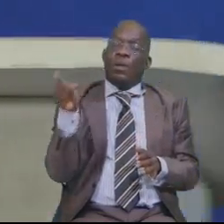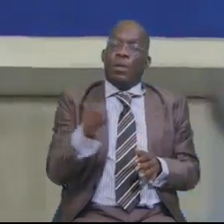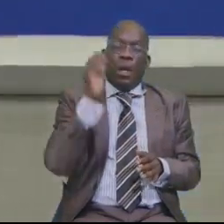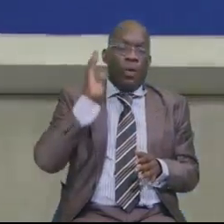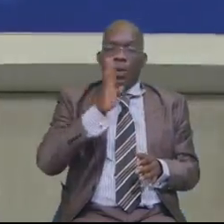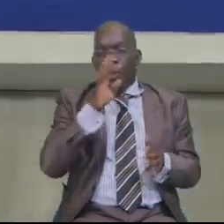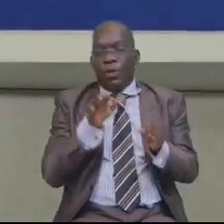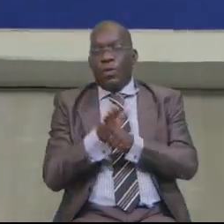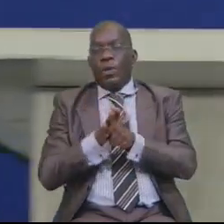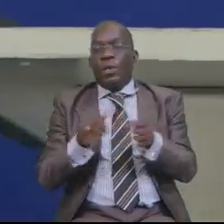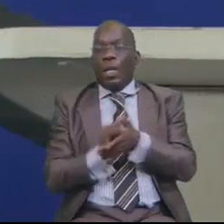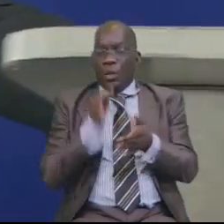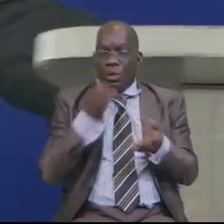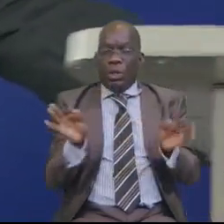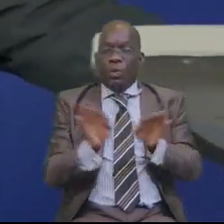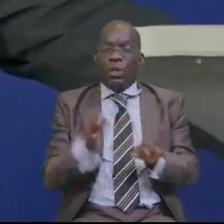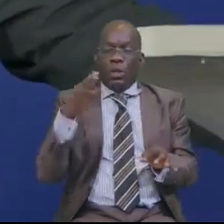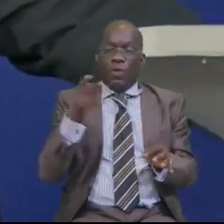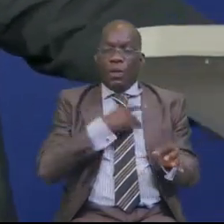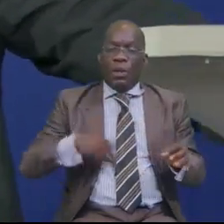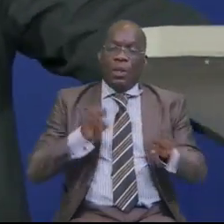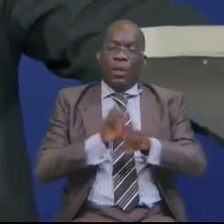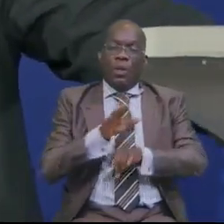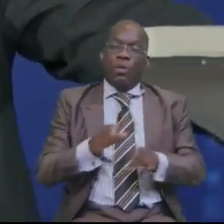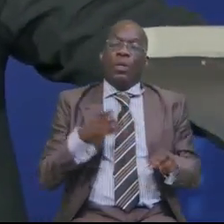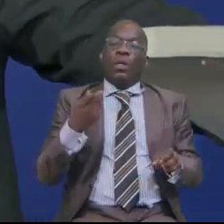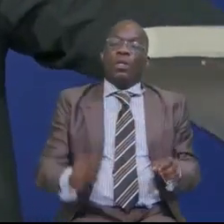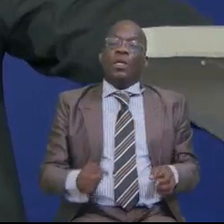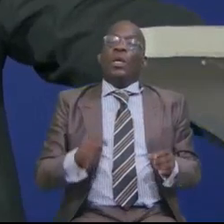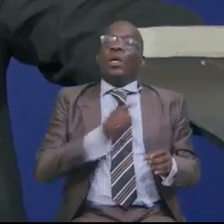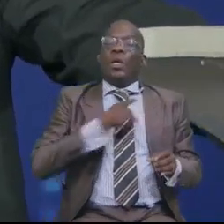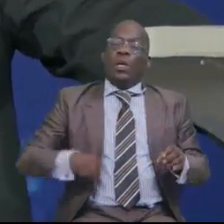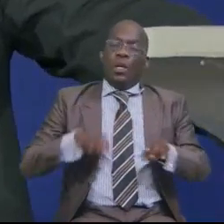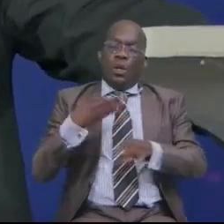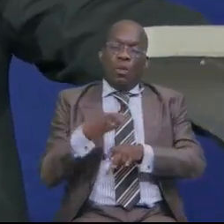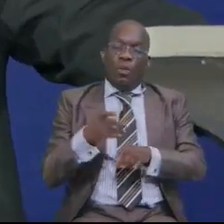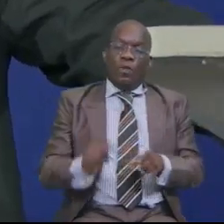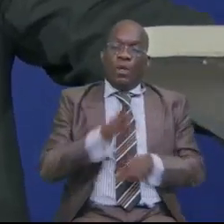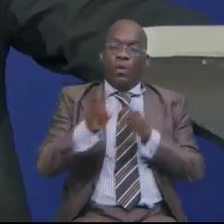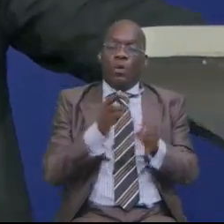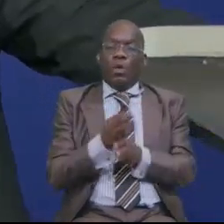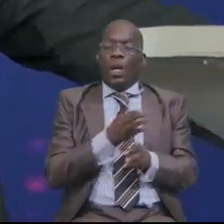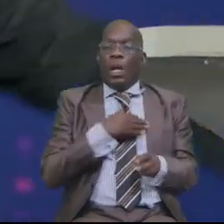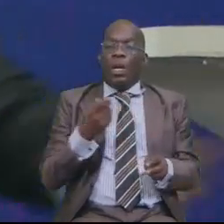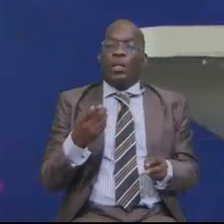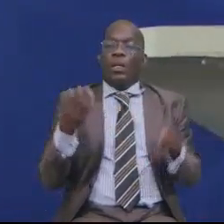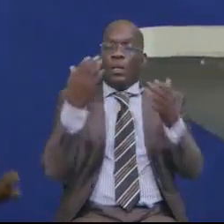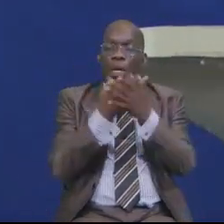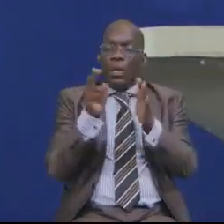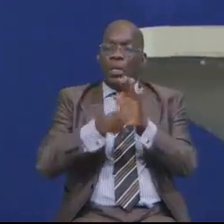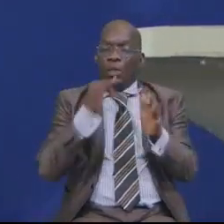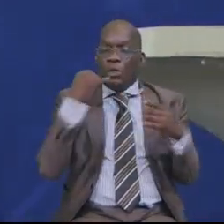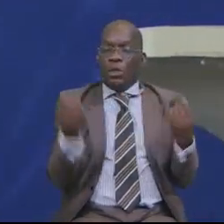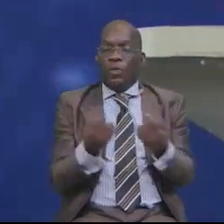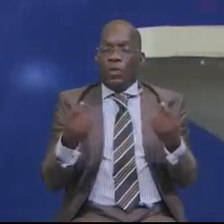The essence of the kingdom of the world and the kingdom of darkness is corruption, is evil, is sinfulness.